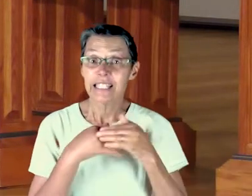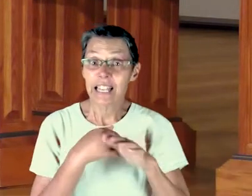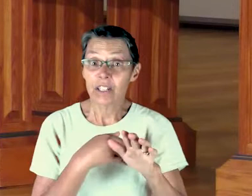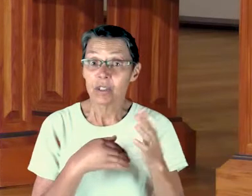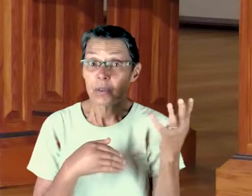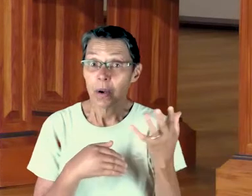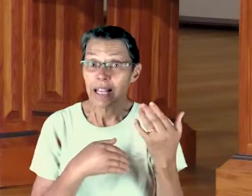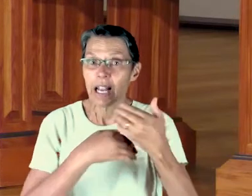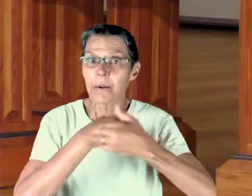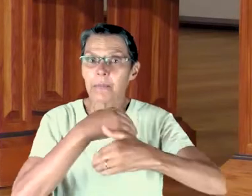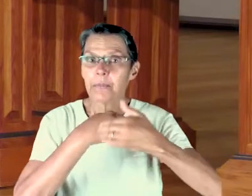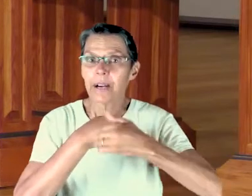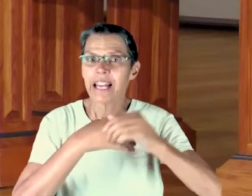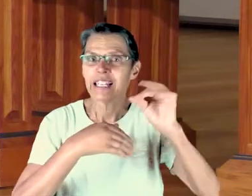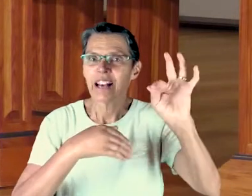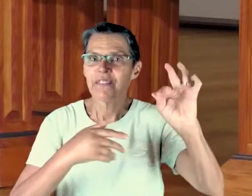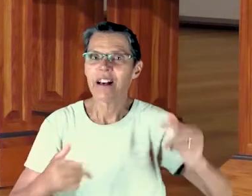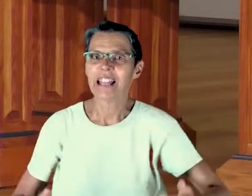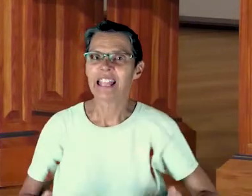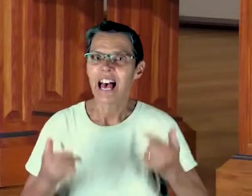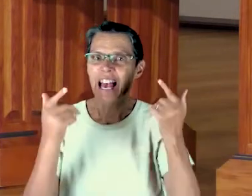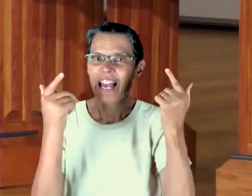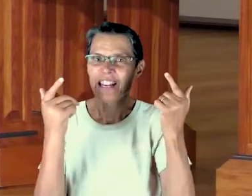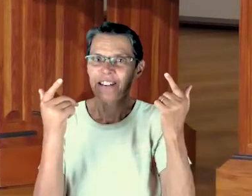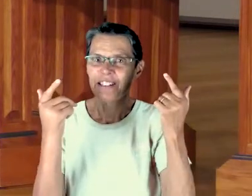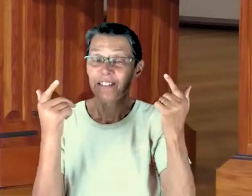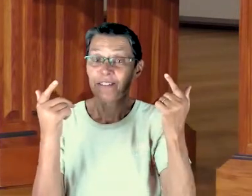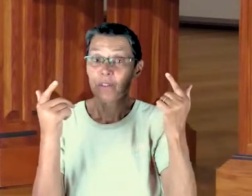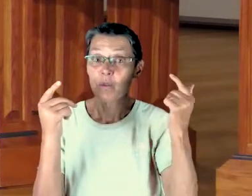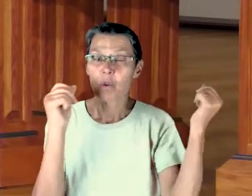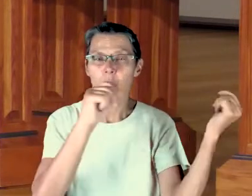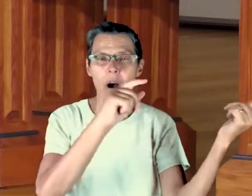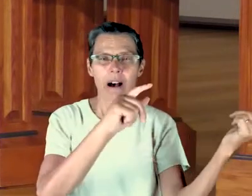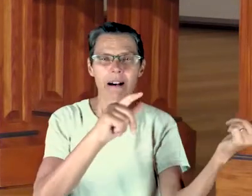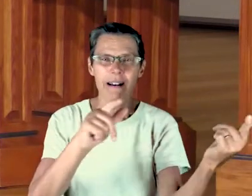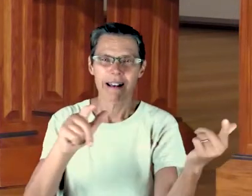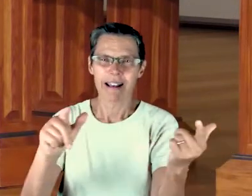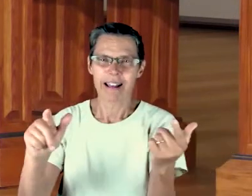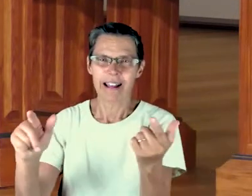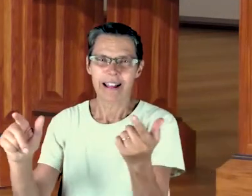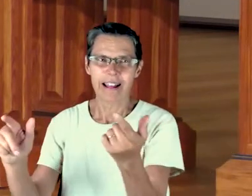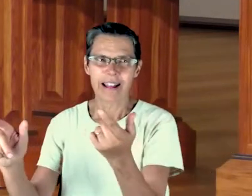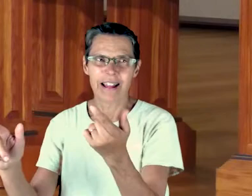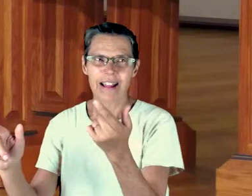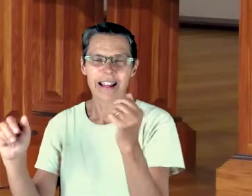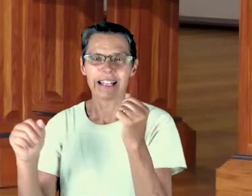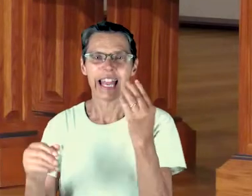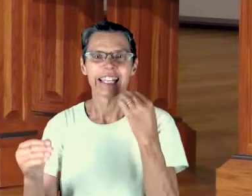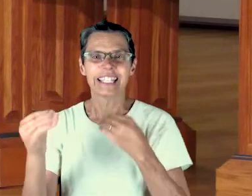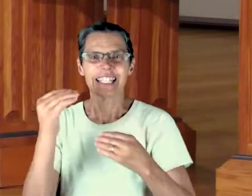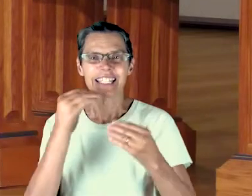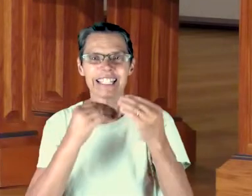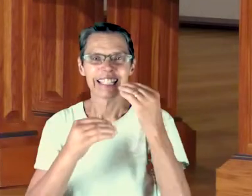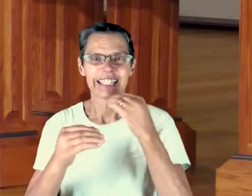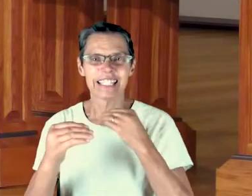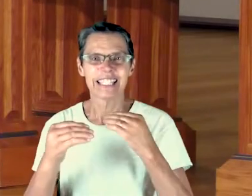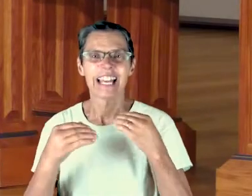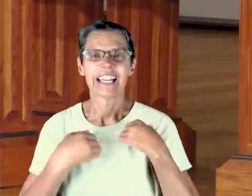heaven so that all might eat and have